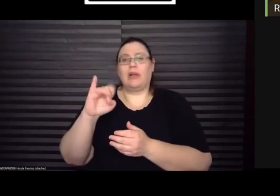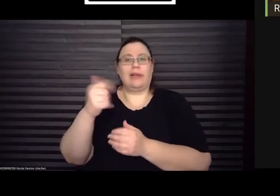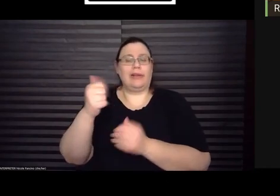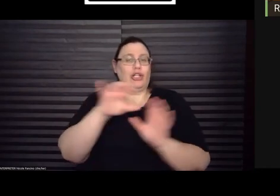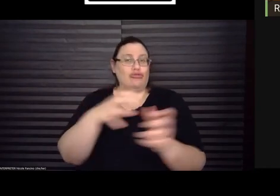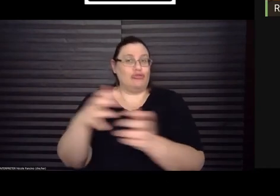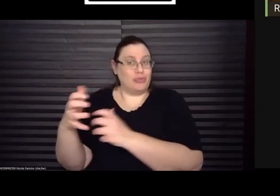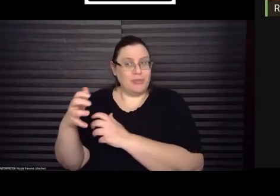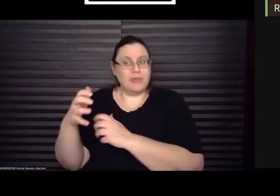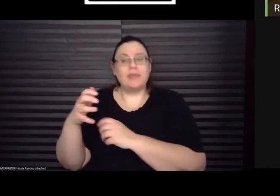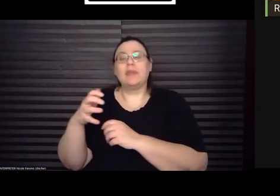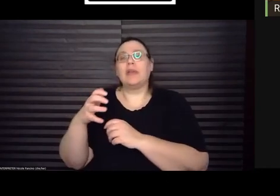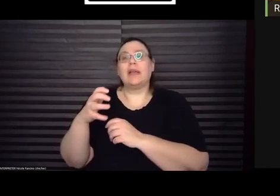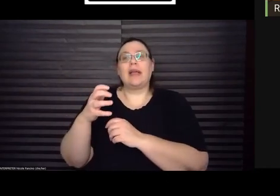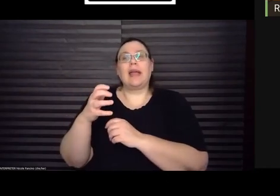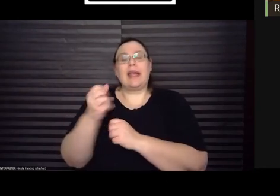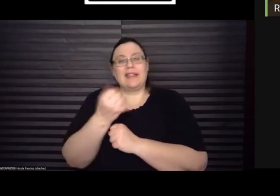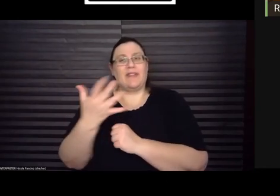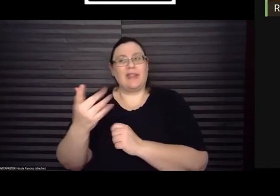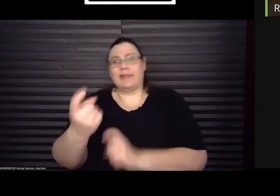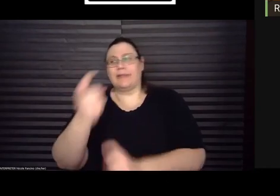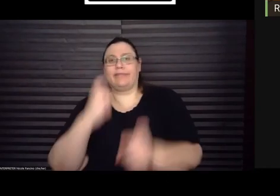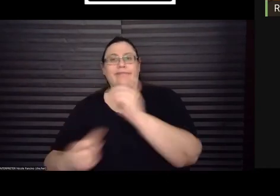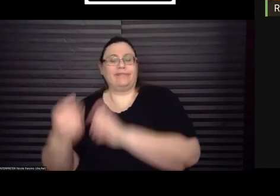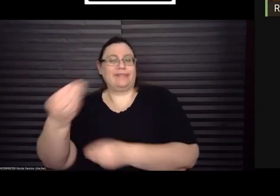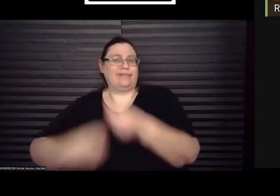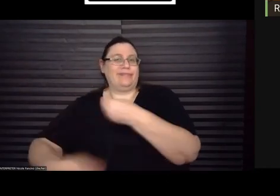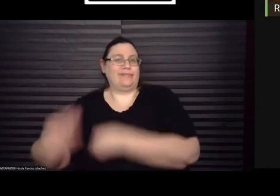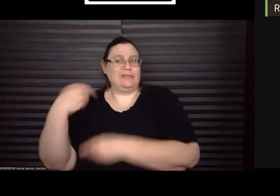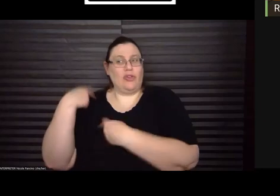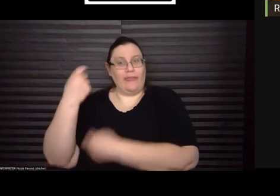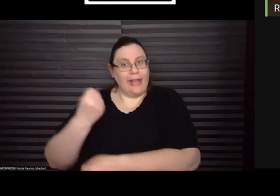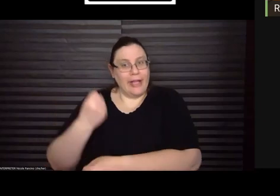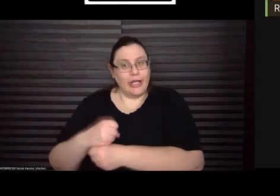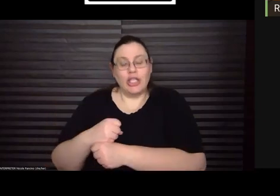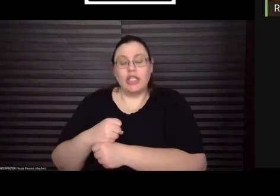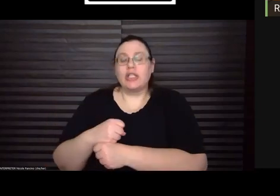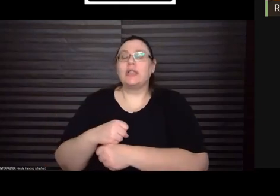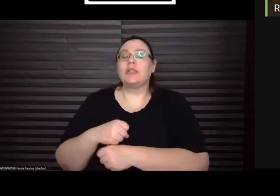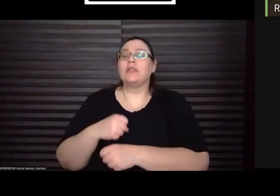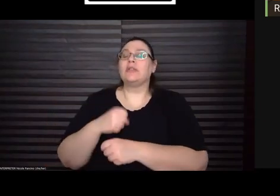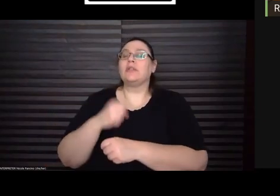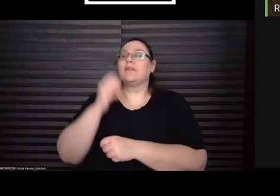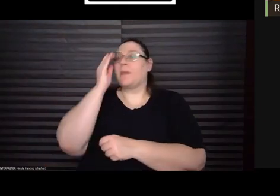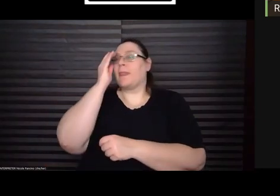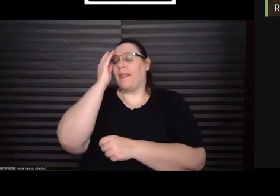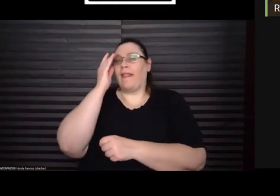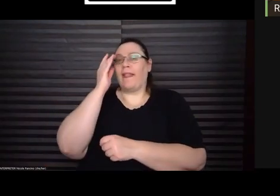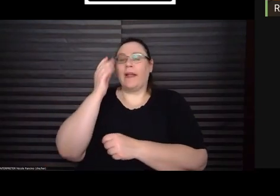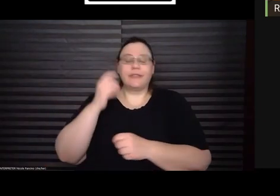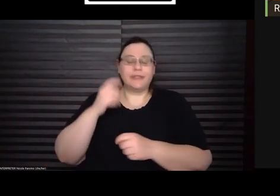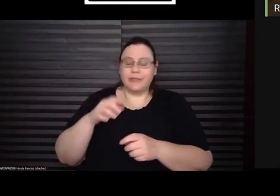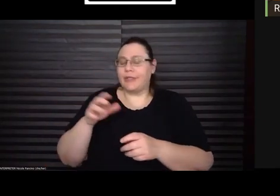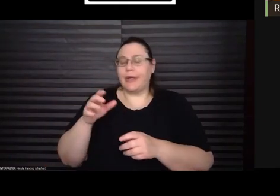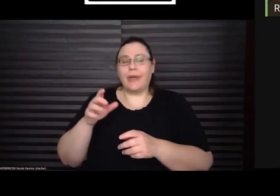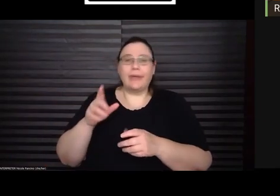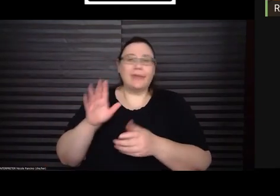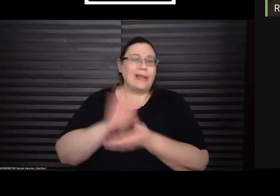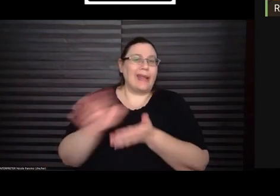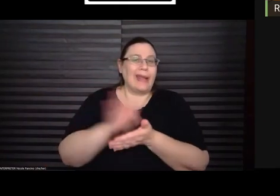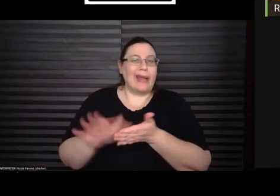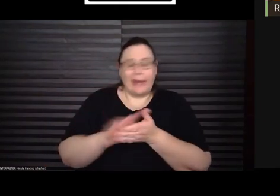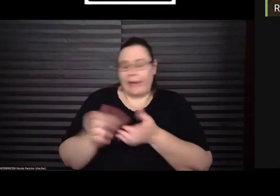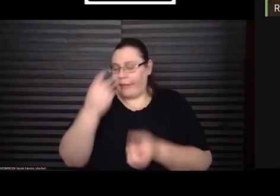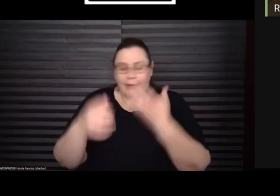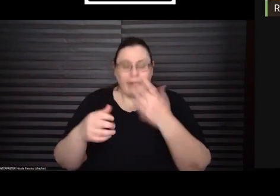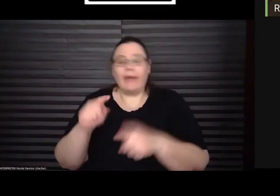Oneida groups, and had a lot of things that he had received as presents, as gifts over the years, right? And so, you know, I'd come across, you know, in the